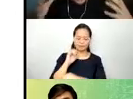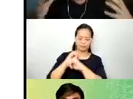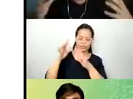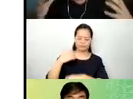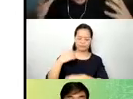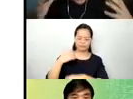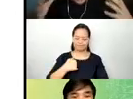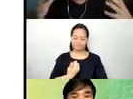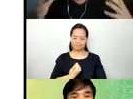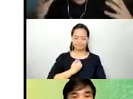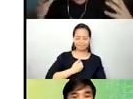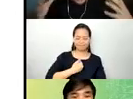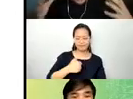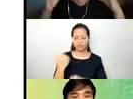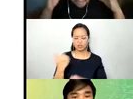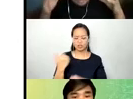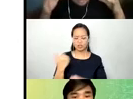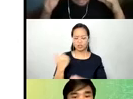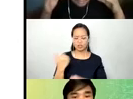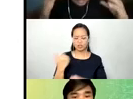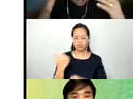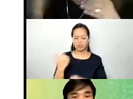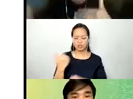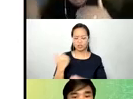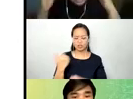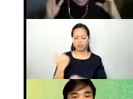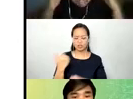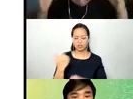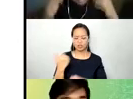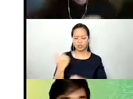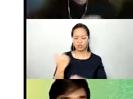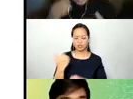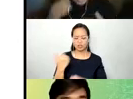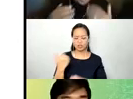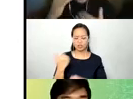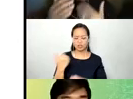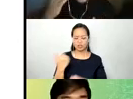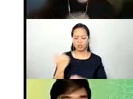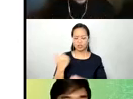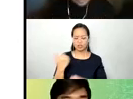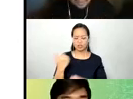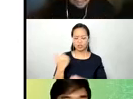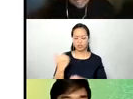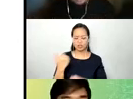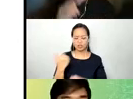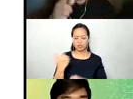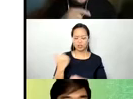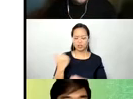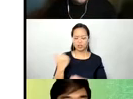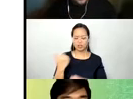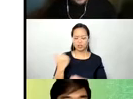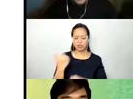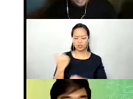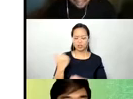you're angry and hurt now, the better. But not really better, but the better. Hindi mo na kailangan mag-imagine, di ba? Now, imagine throwing